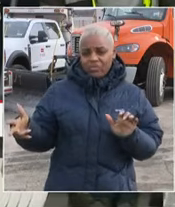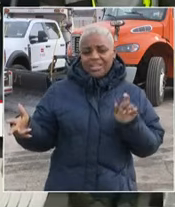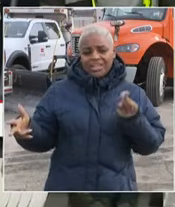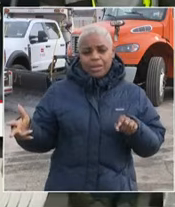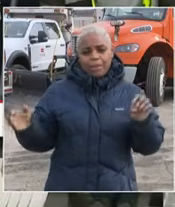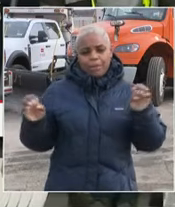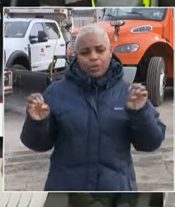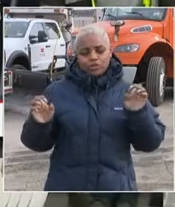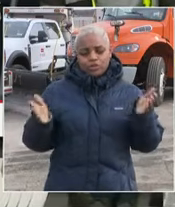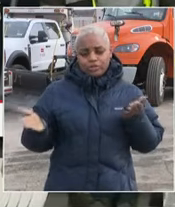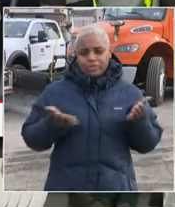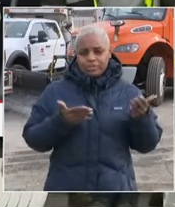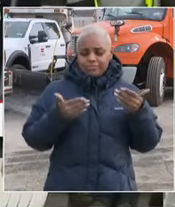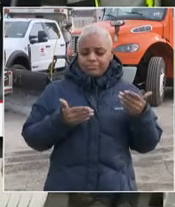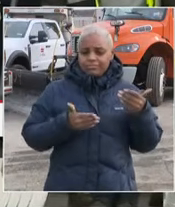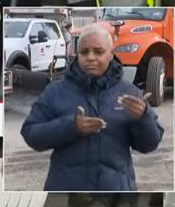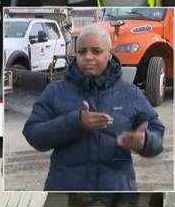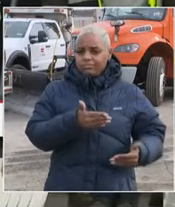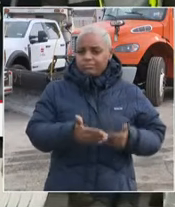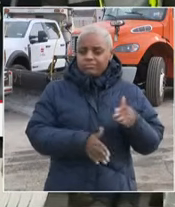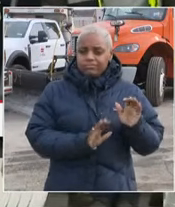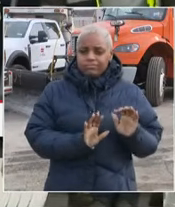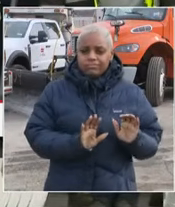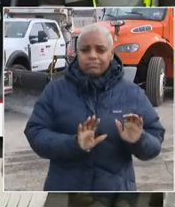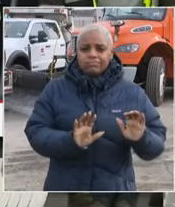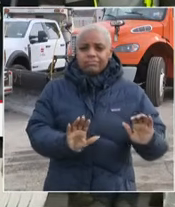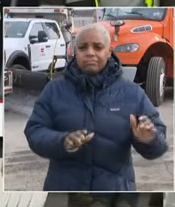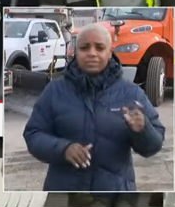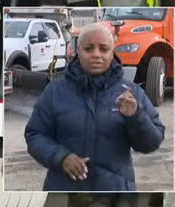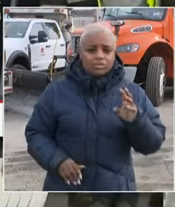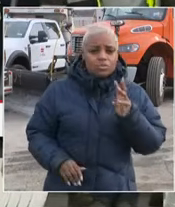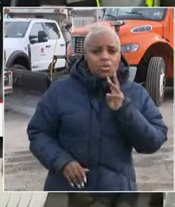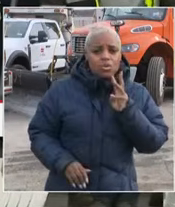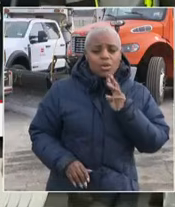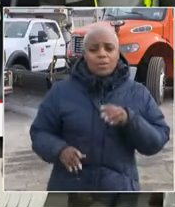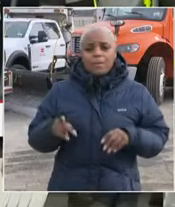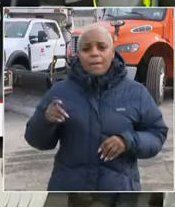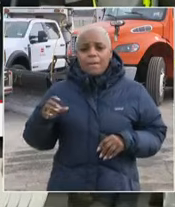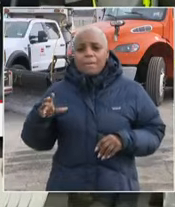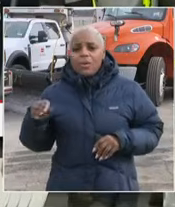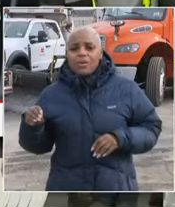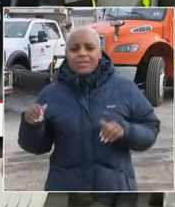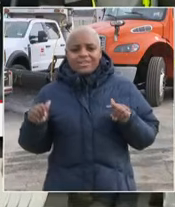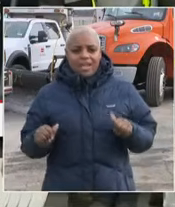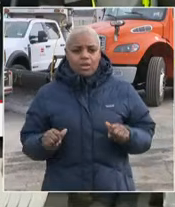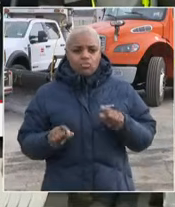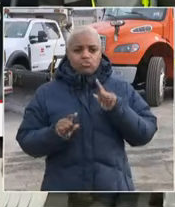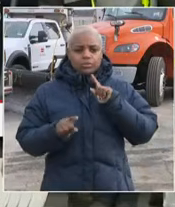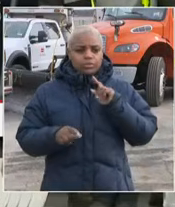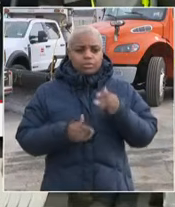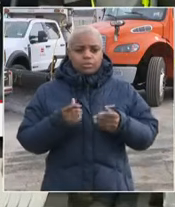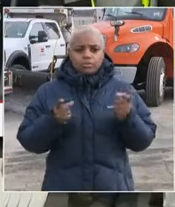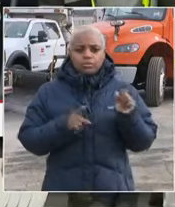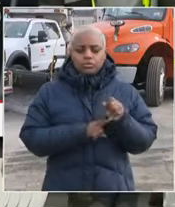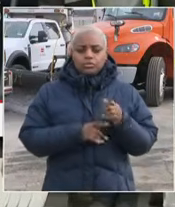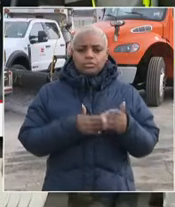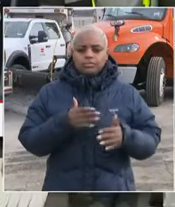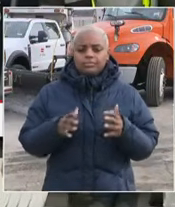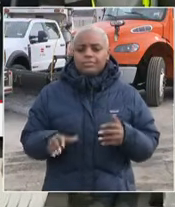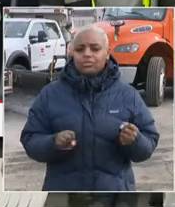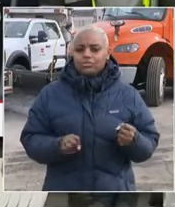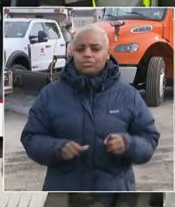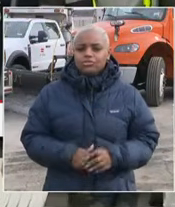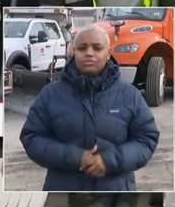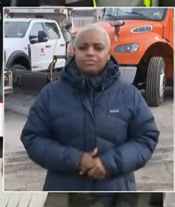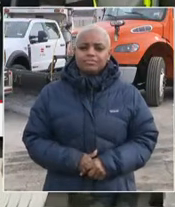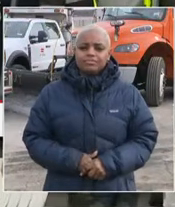DC Water and Pepco can get to any calls for service as quickly as possible during the duration of the storm. And we want you to